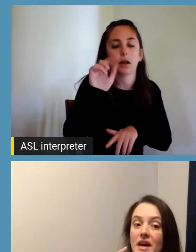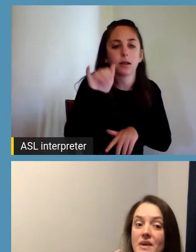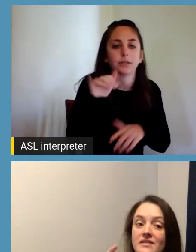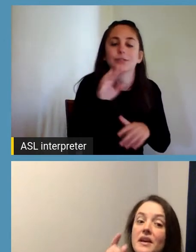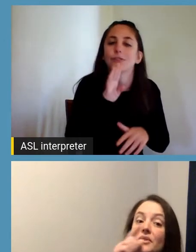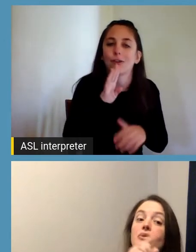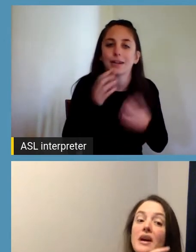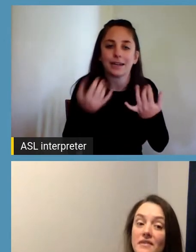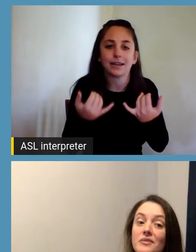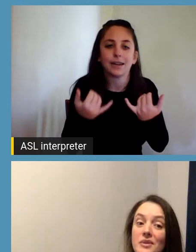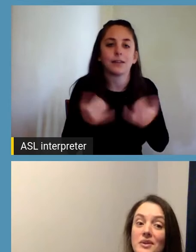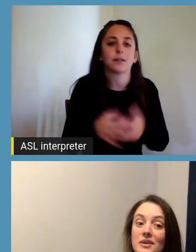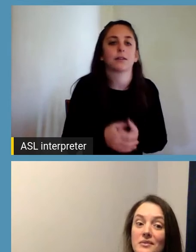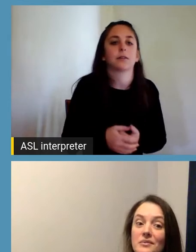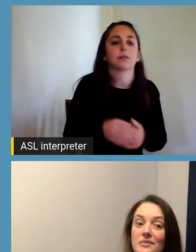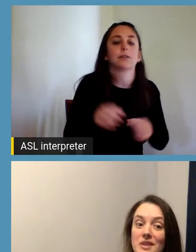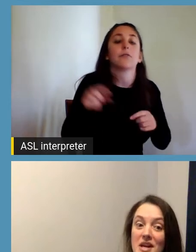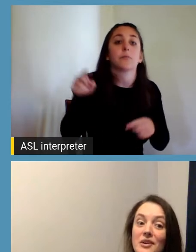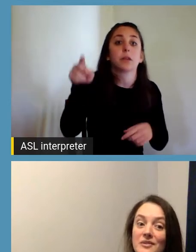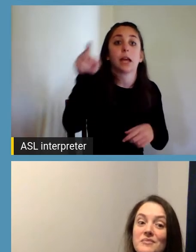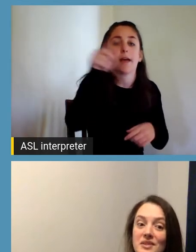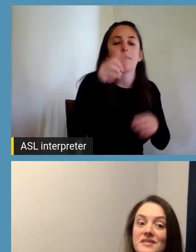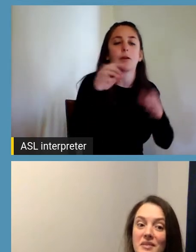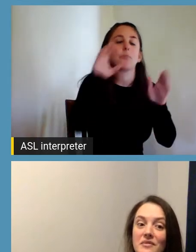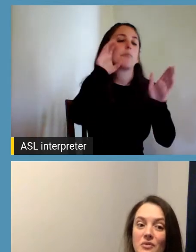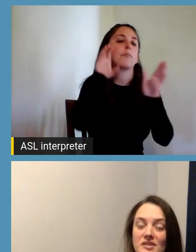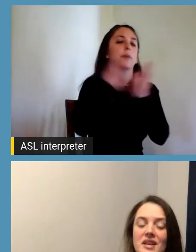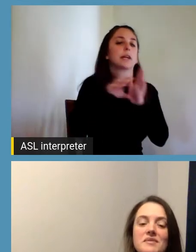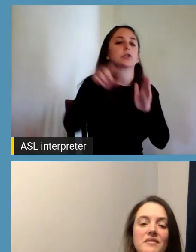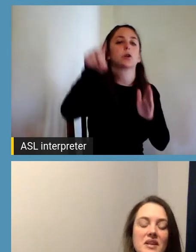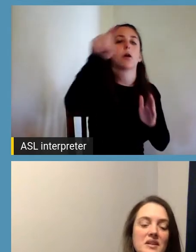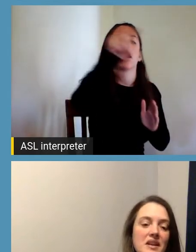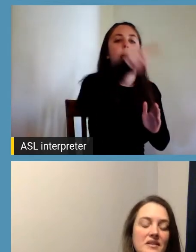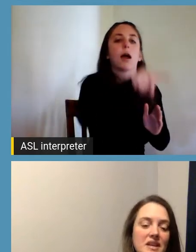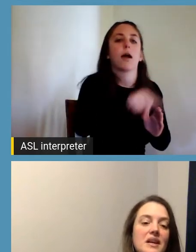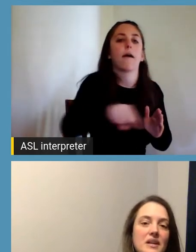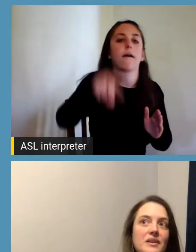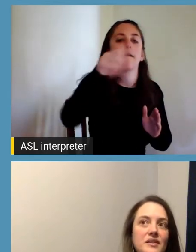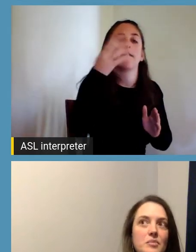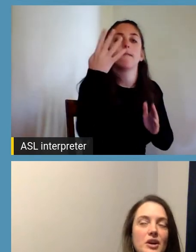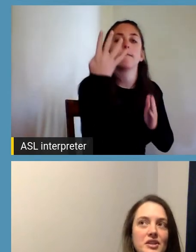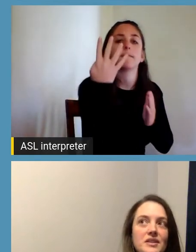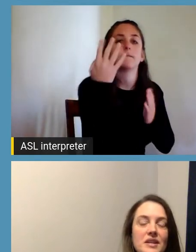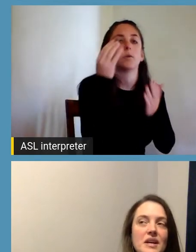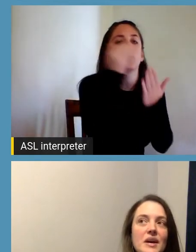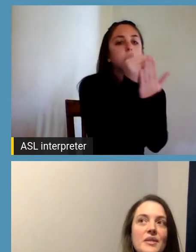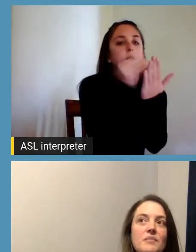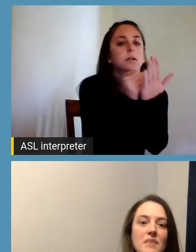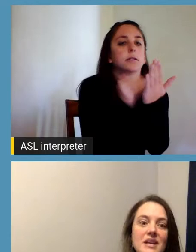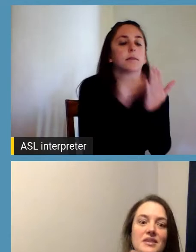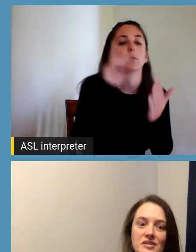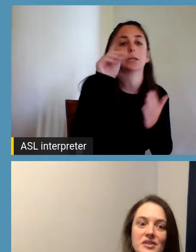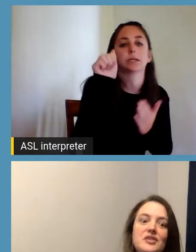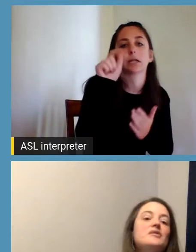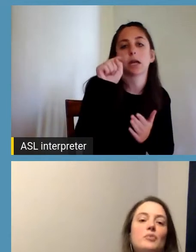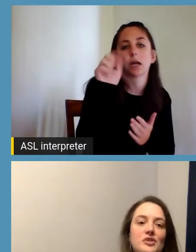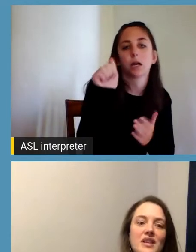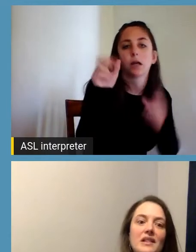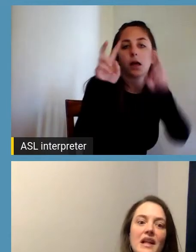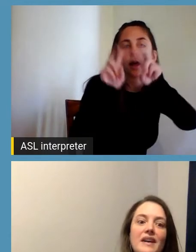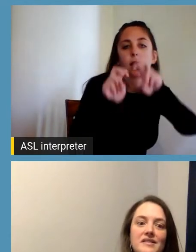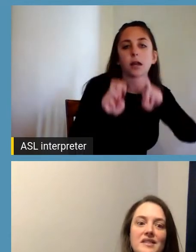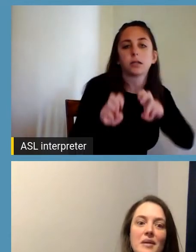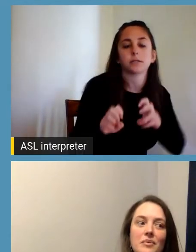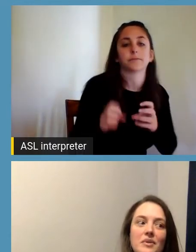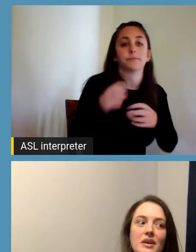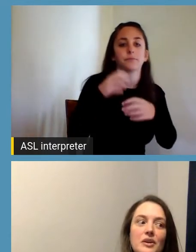talk, that I had that cycle graphic with the arrows with the 4 steps of a data analytics project. The making decisions portion,